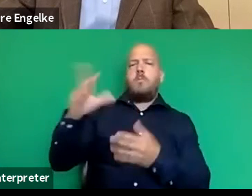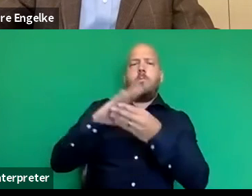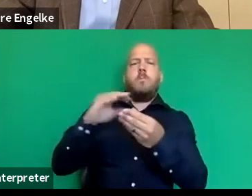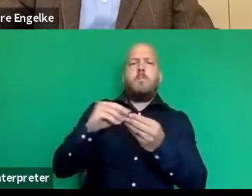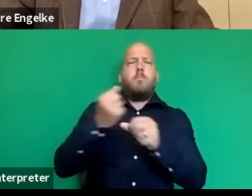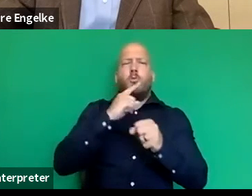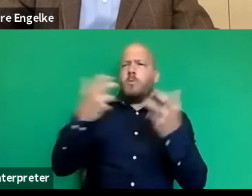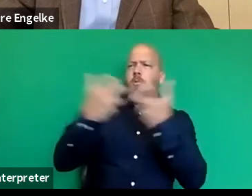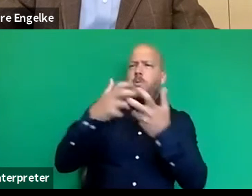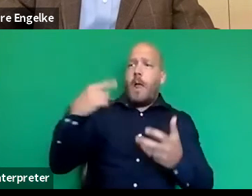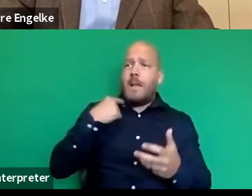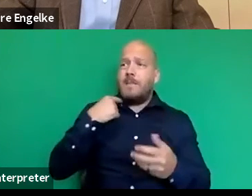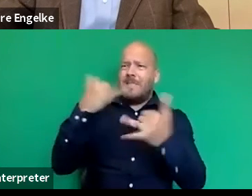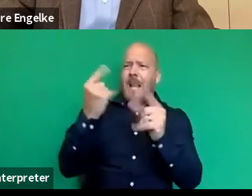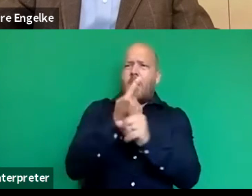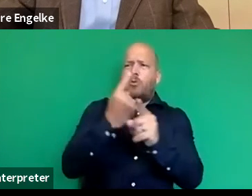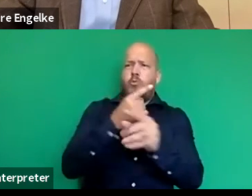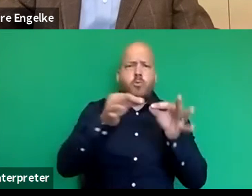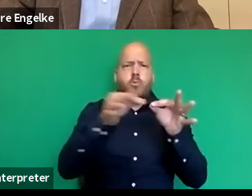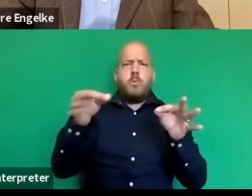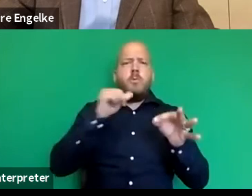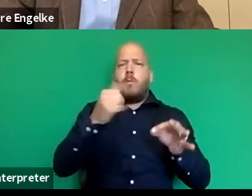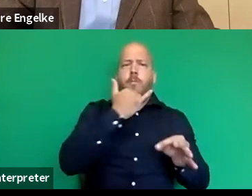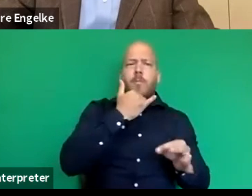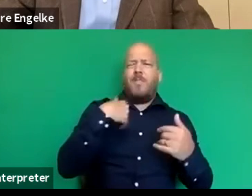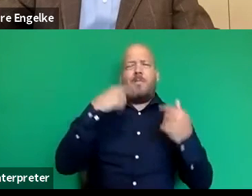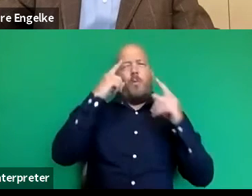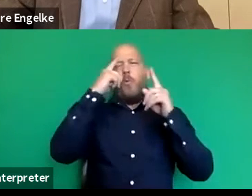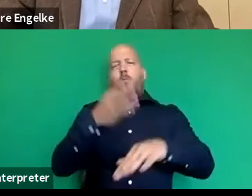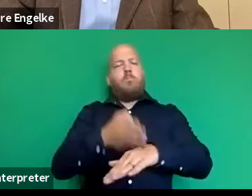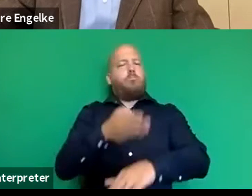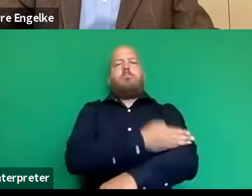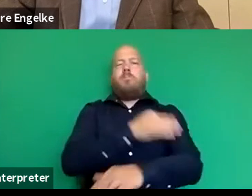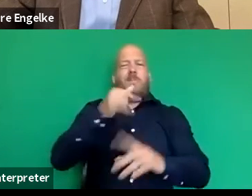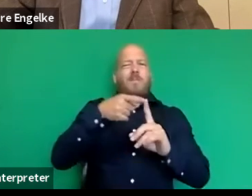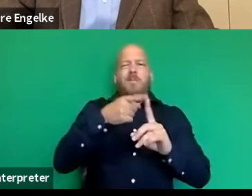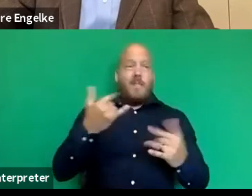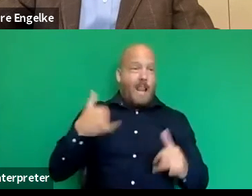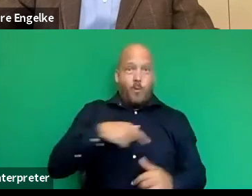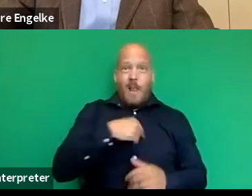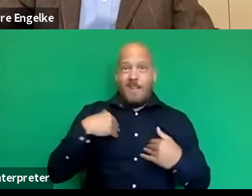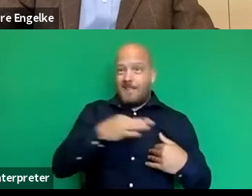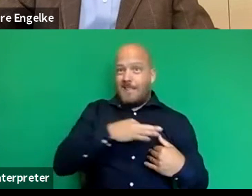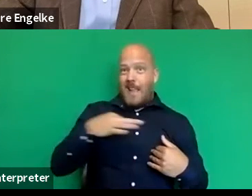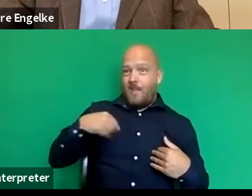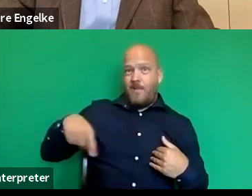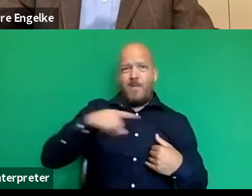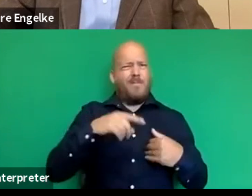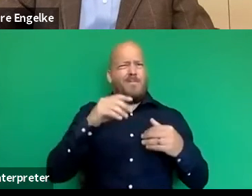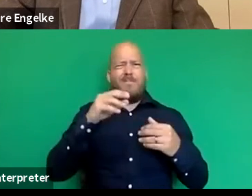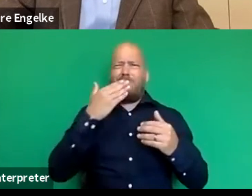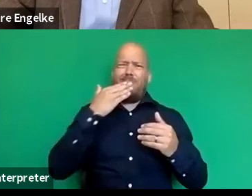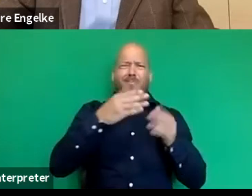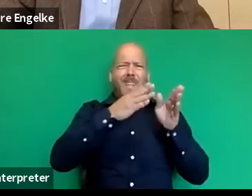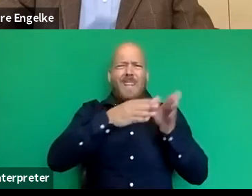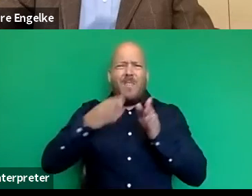languages improves. We are very lucky on staff to have individuals who their first language is Korean and individuals who their first